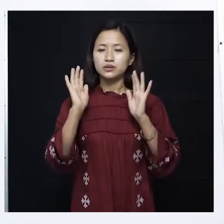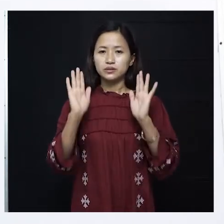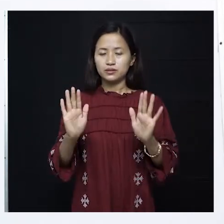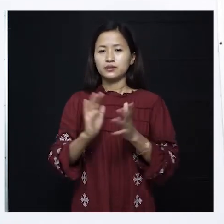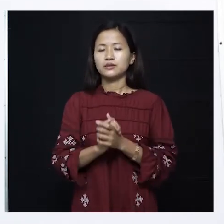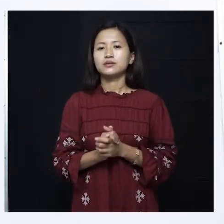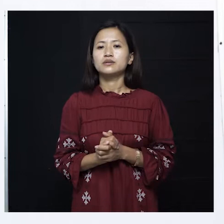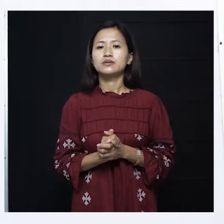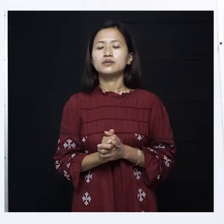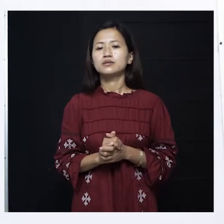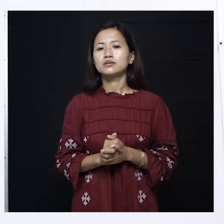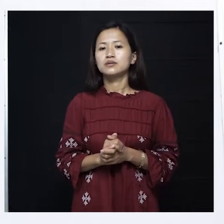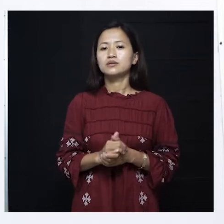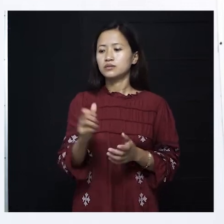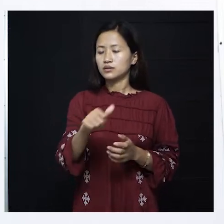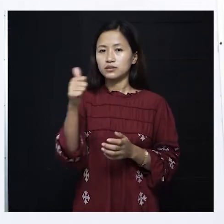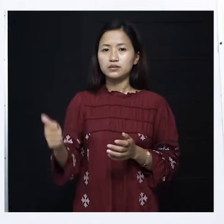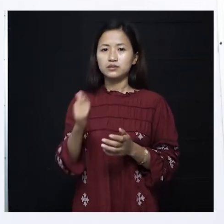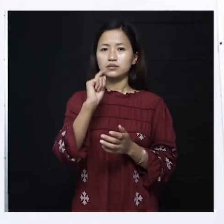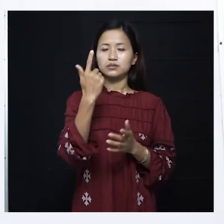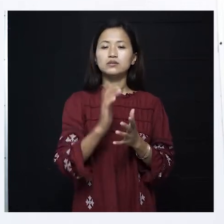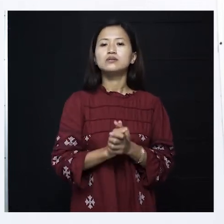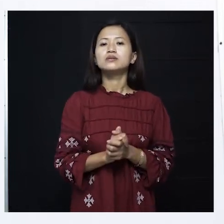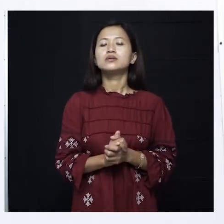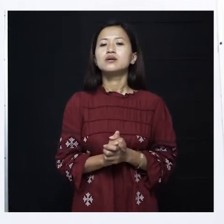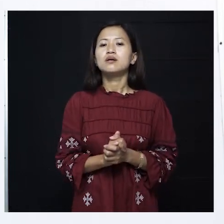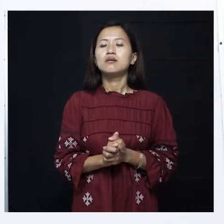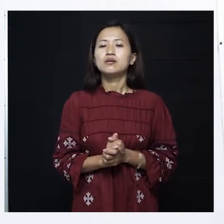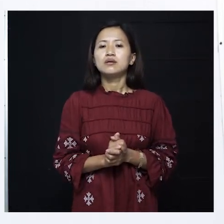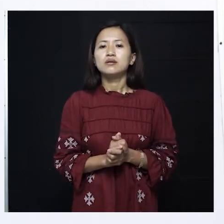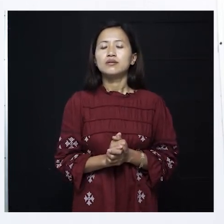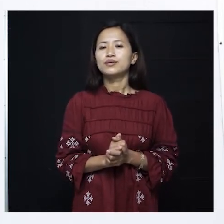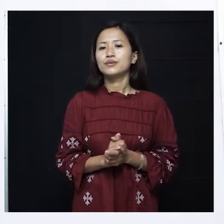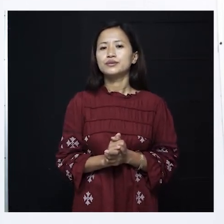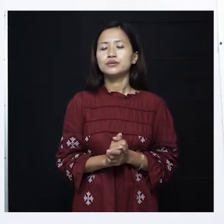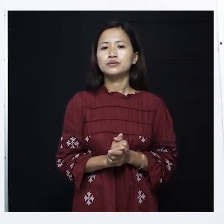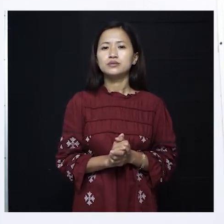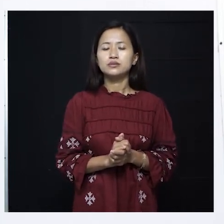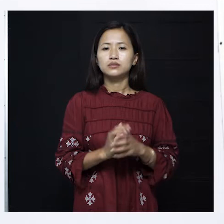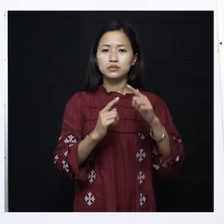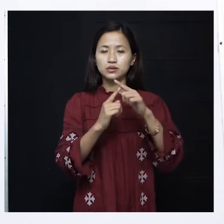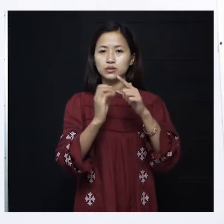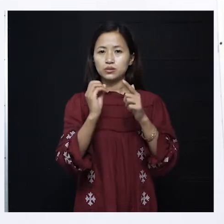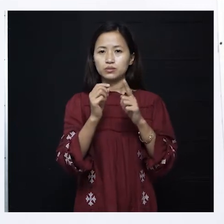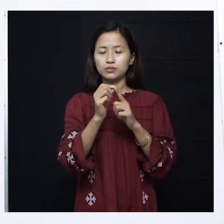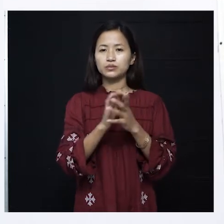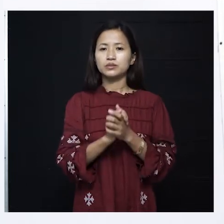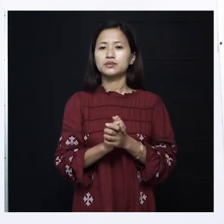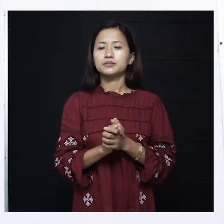have another one which is called as we call it as